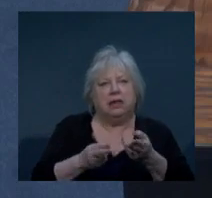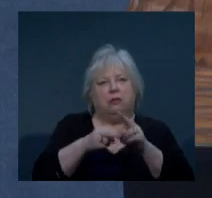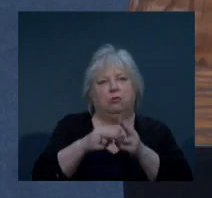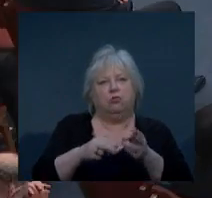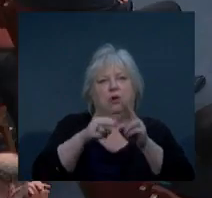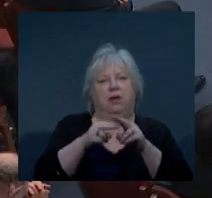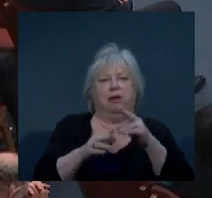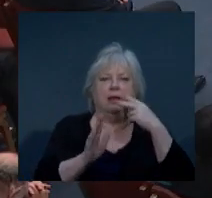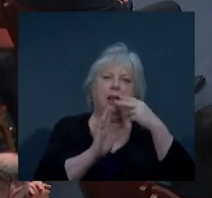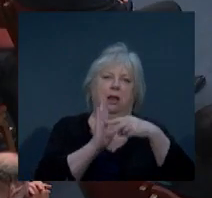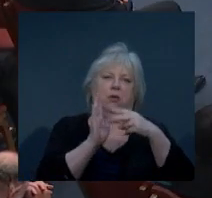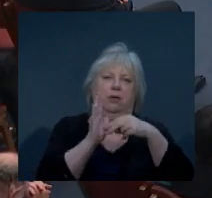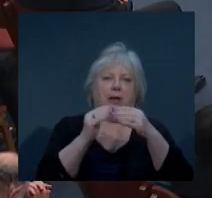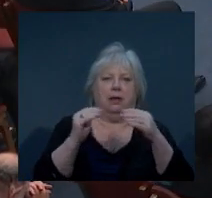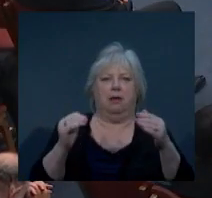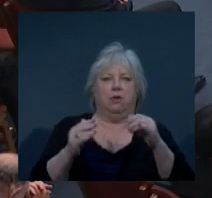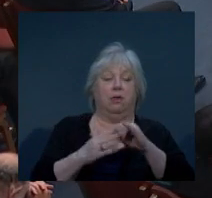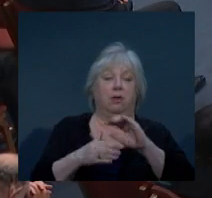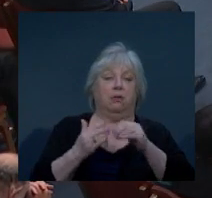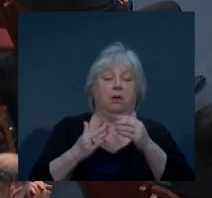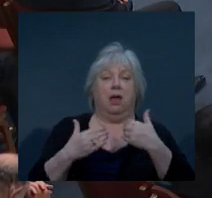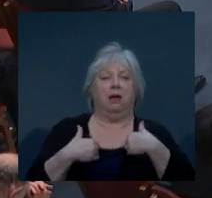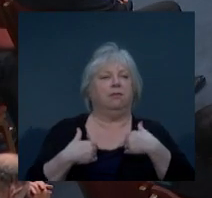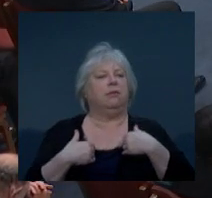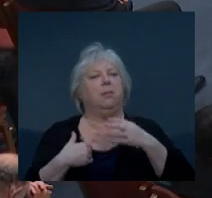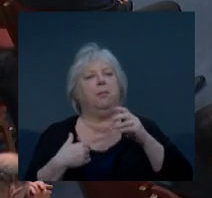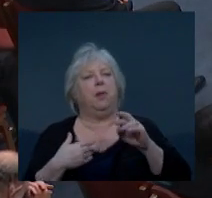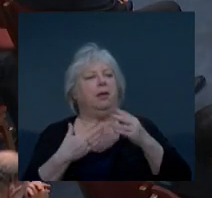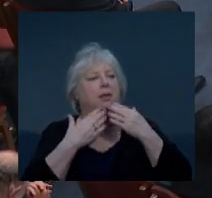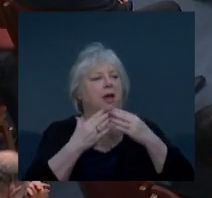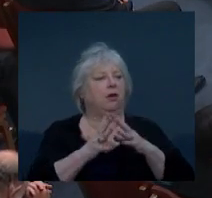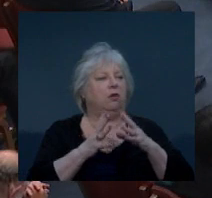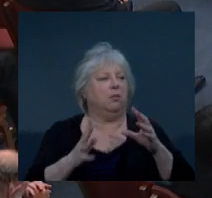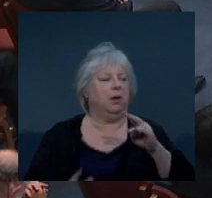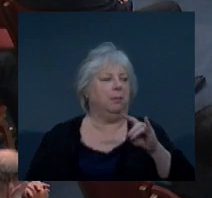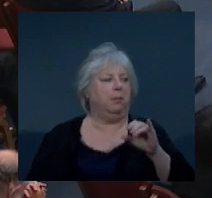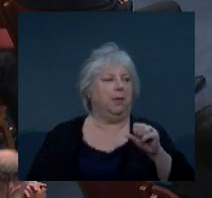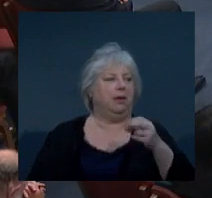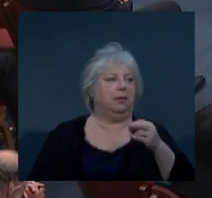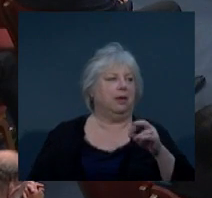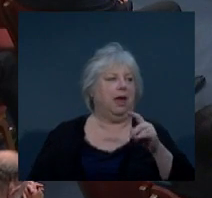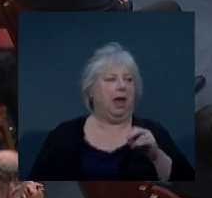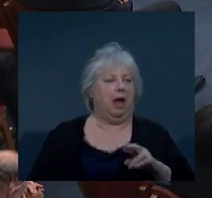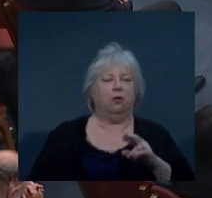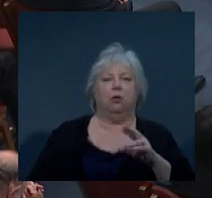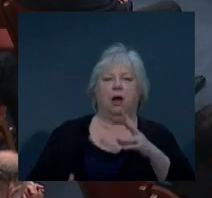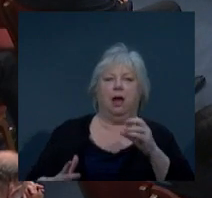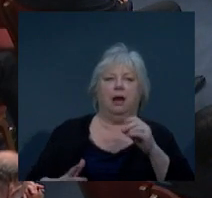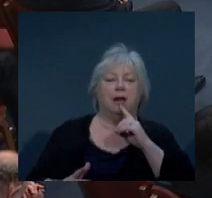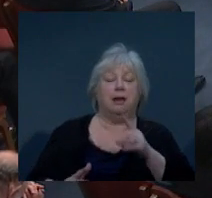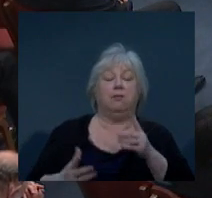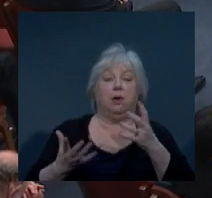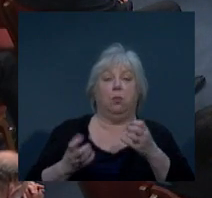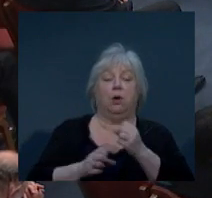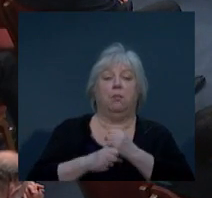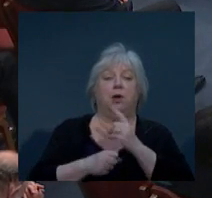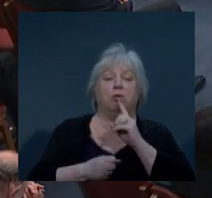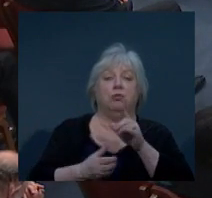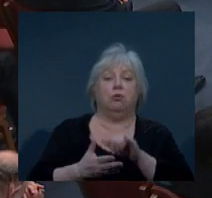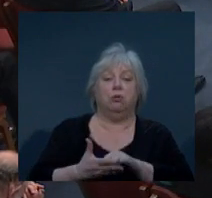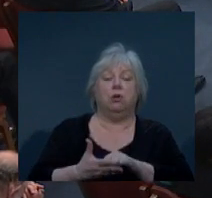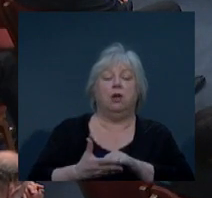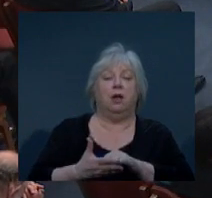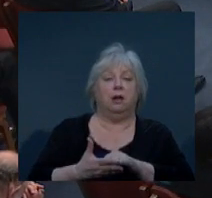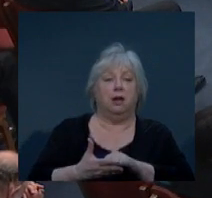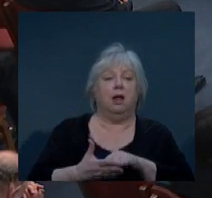up. So that's all I have. Thank you so much, Ms. Hatter, and I definitely want to make certain that and recognize that